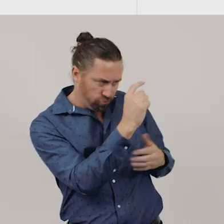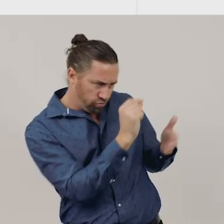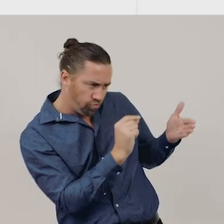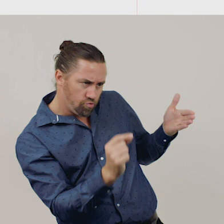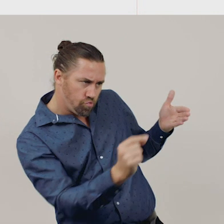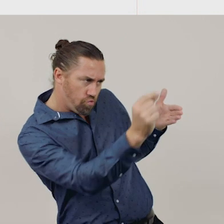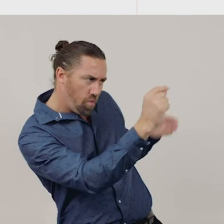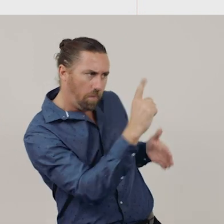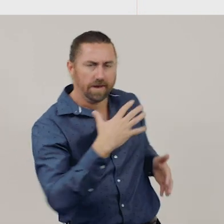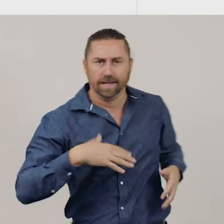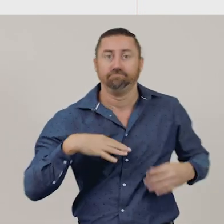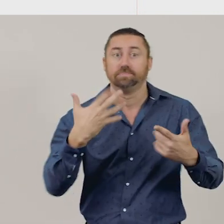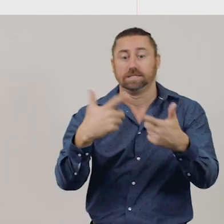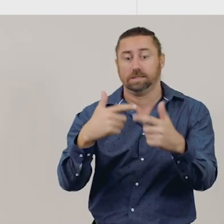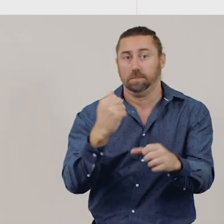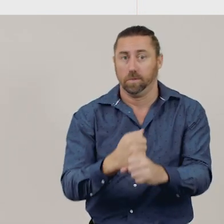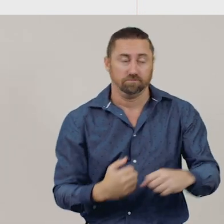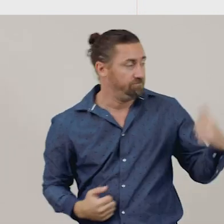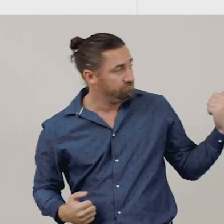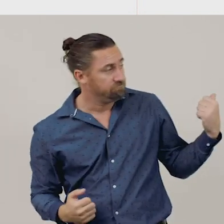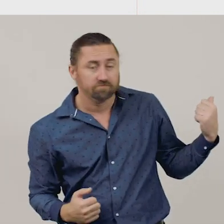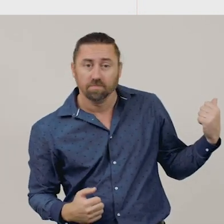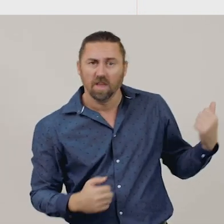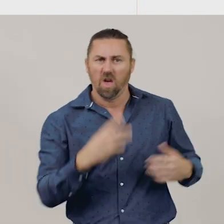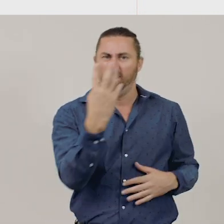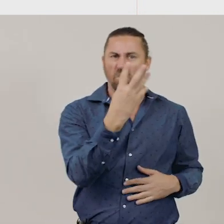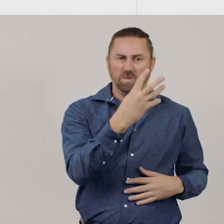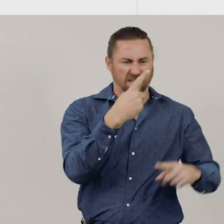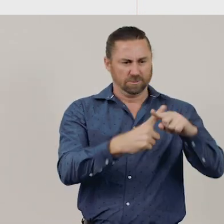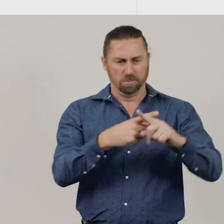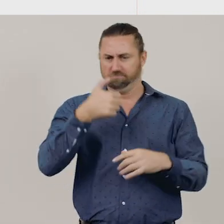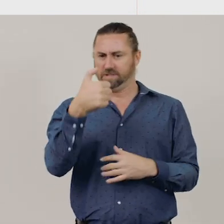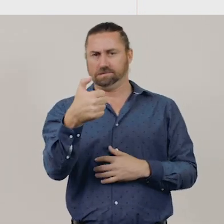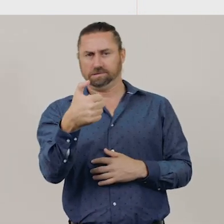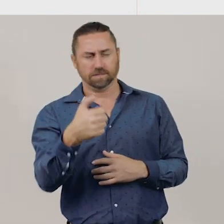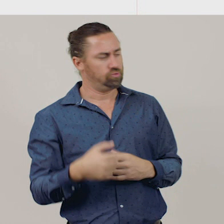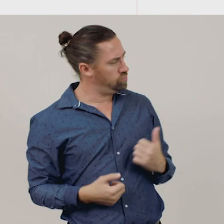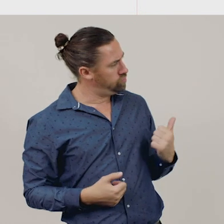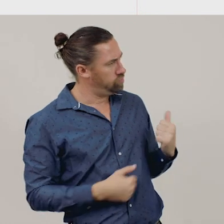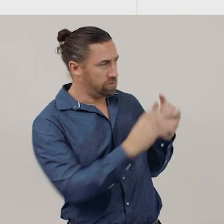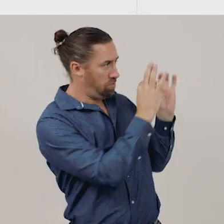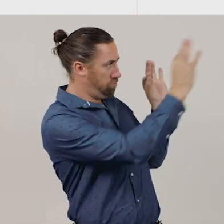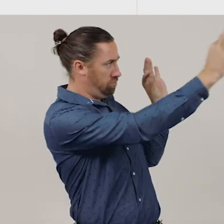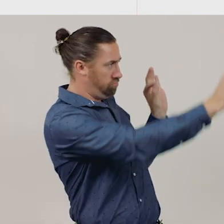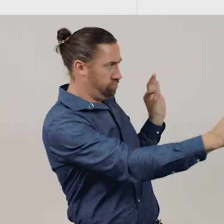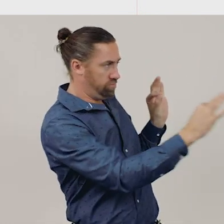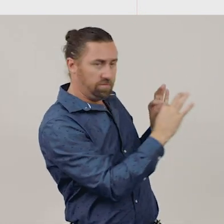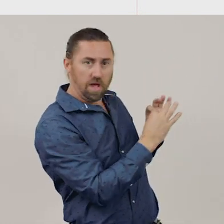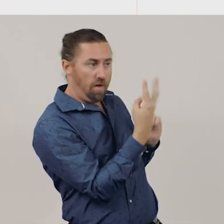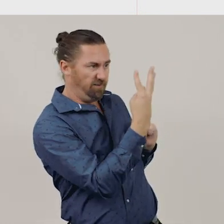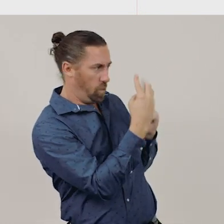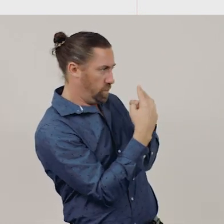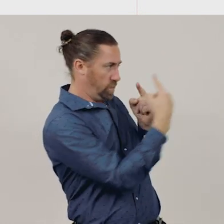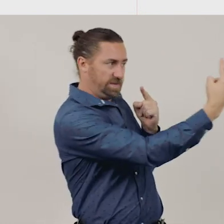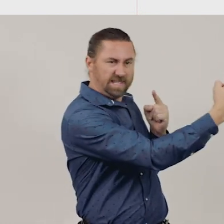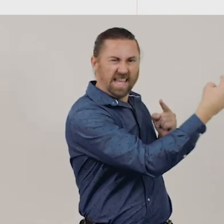out the operation. So, for example, let's say we need to multiply 14 by 6. The outlined area is 14